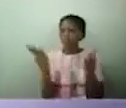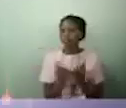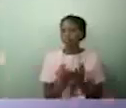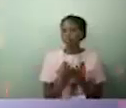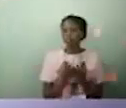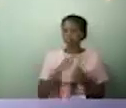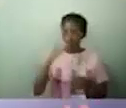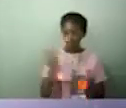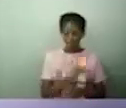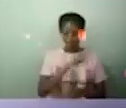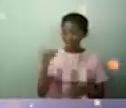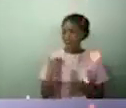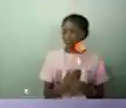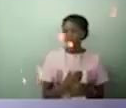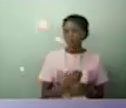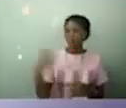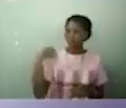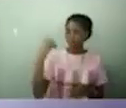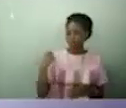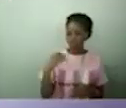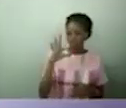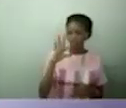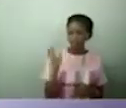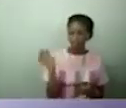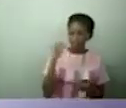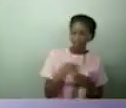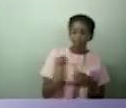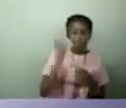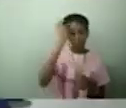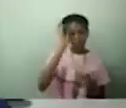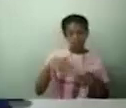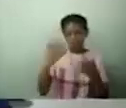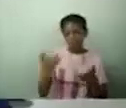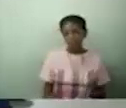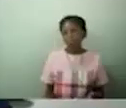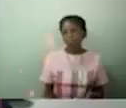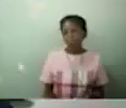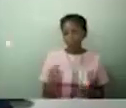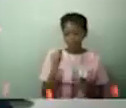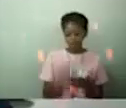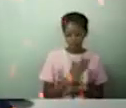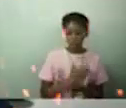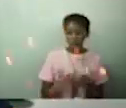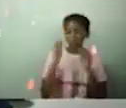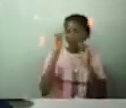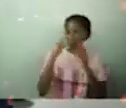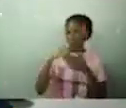you are taking over. You are making impact. And this song is only to teach you how. But